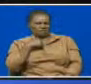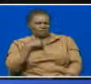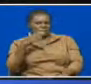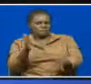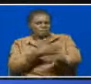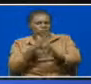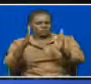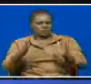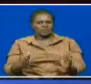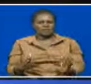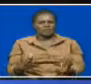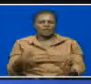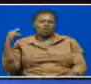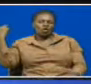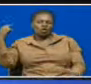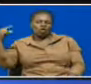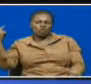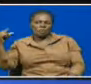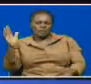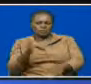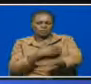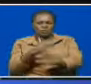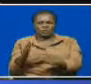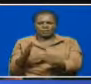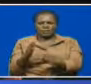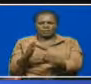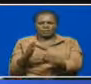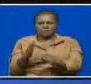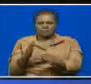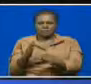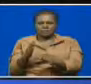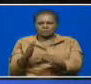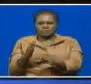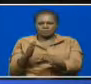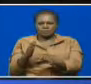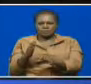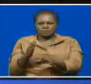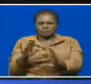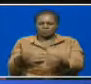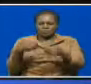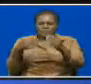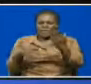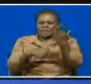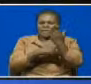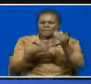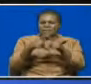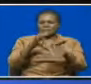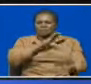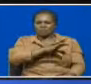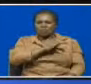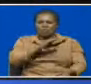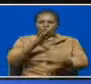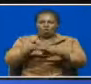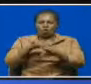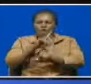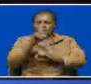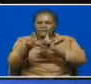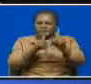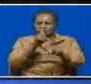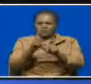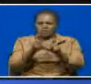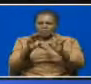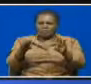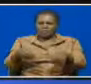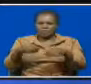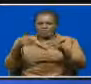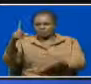even so-called gospel musicians. So we sell the gift, but not the character. We actually even call people for interviews, give